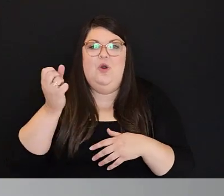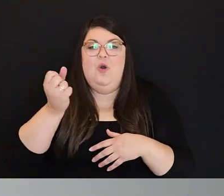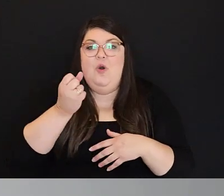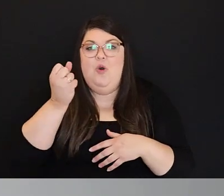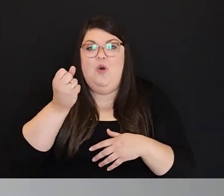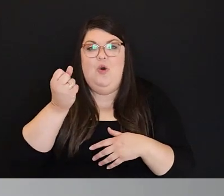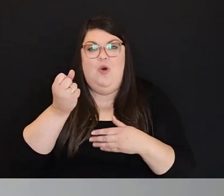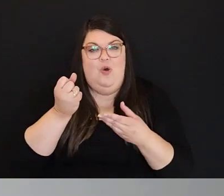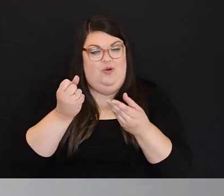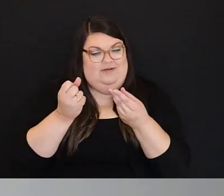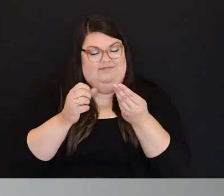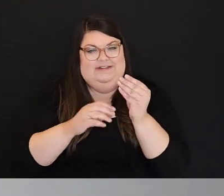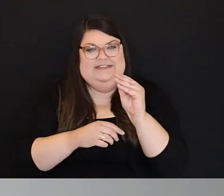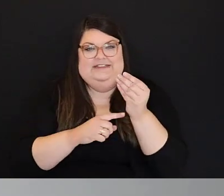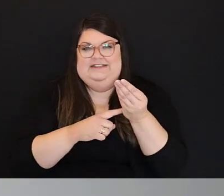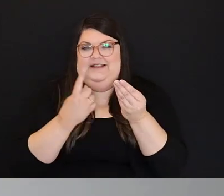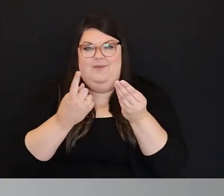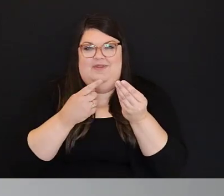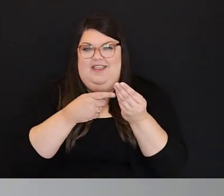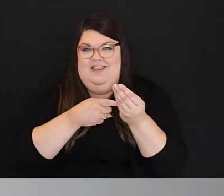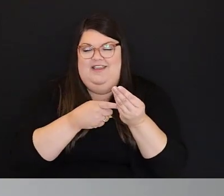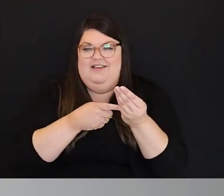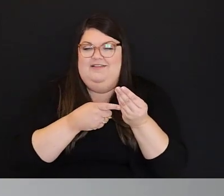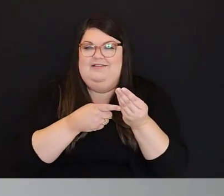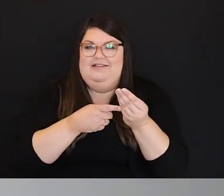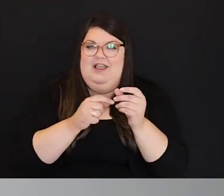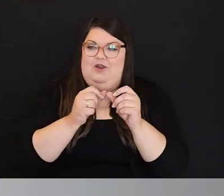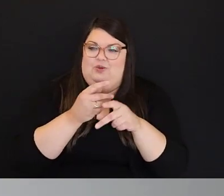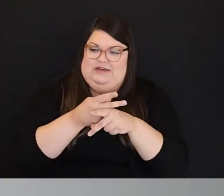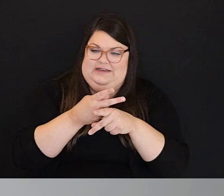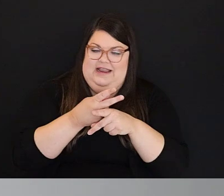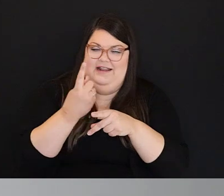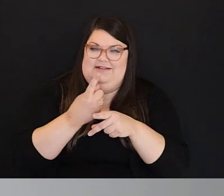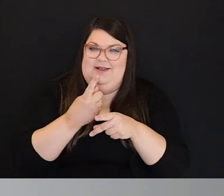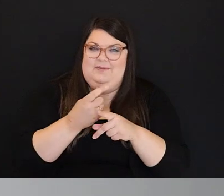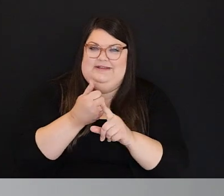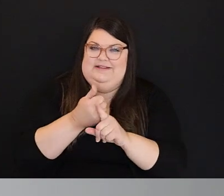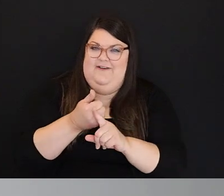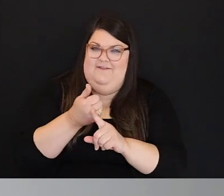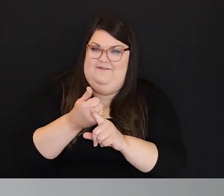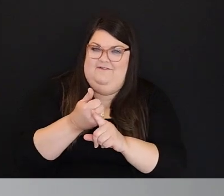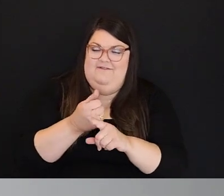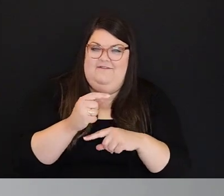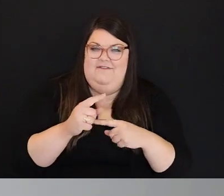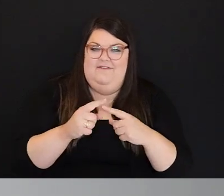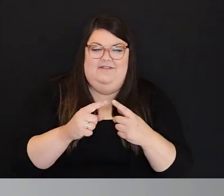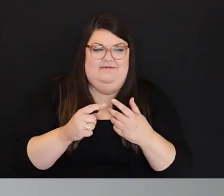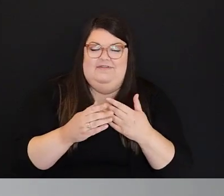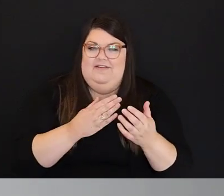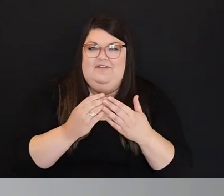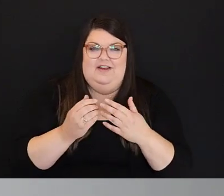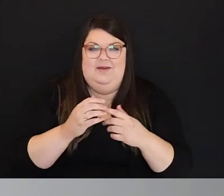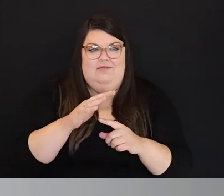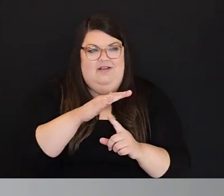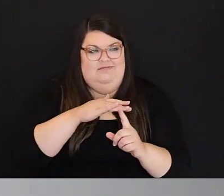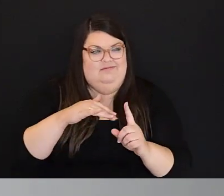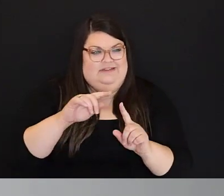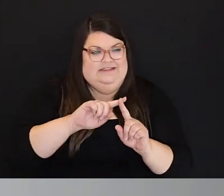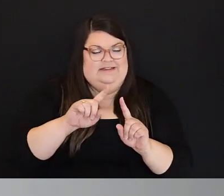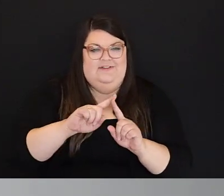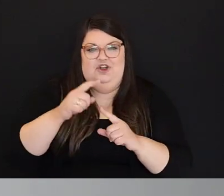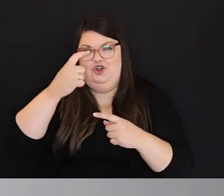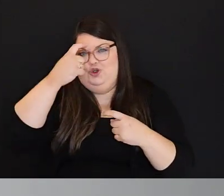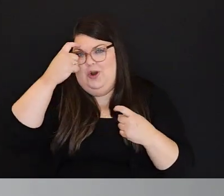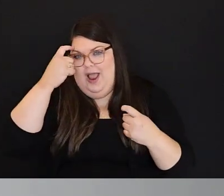hold something that retained a sense of self, even among all these different traumas,